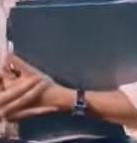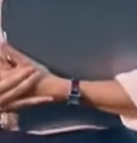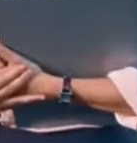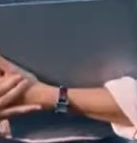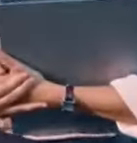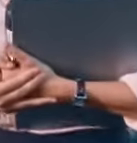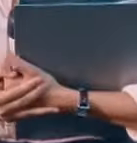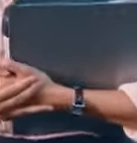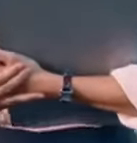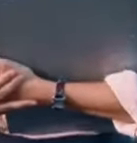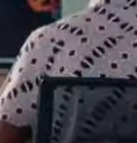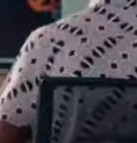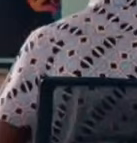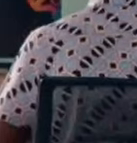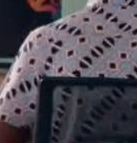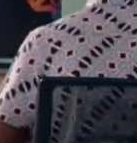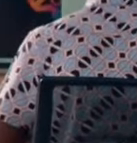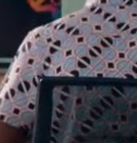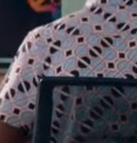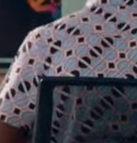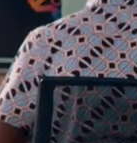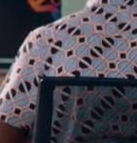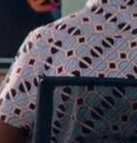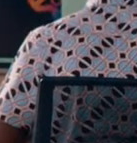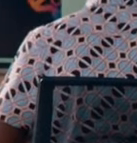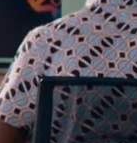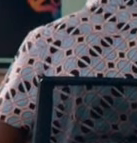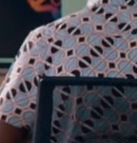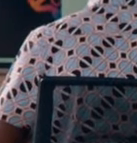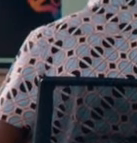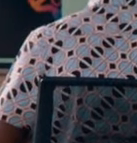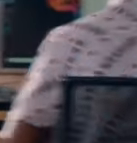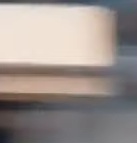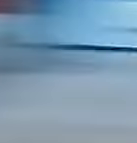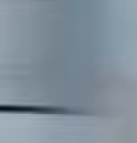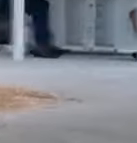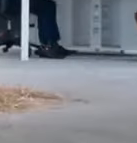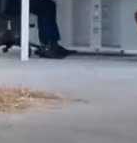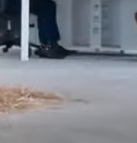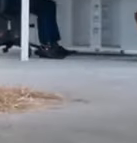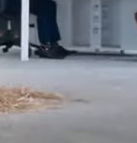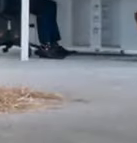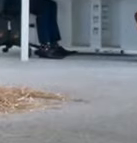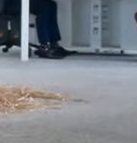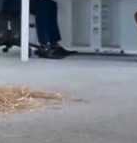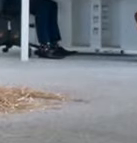She is pleased, but now she's asking, why is that still there?